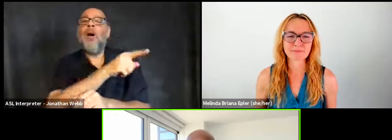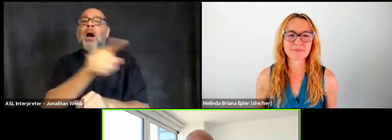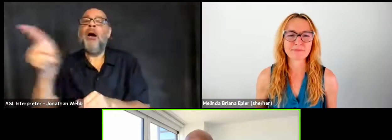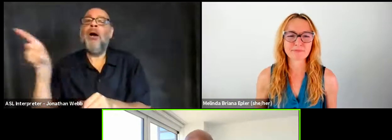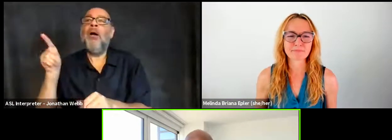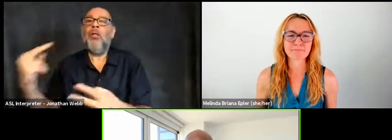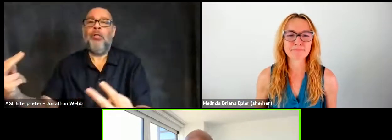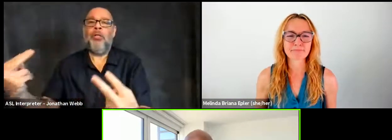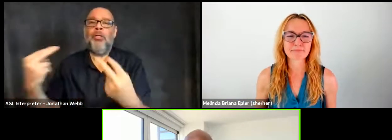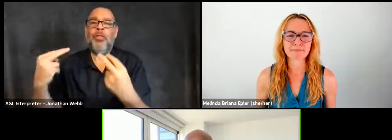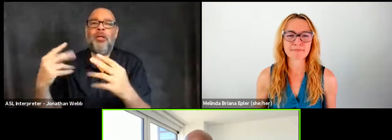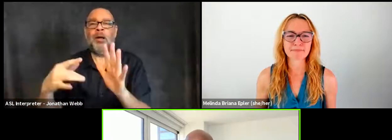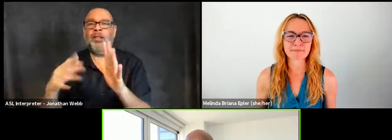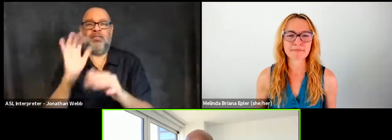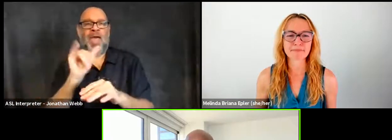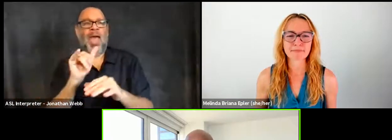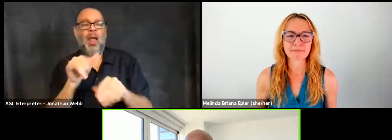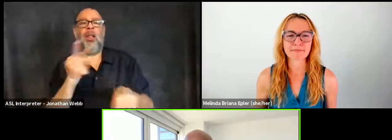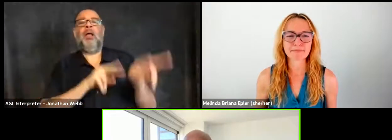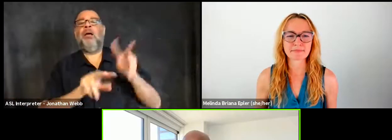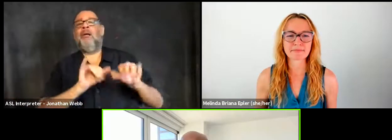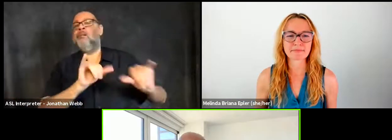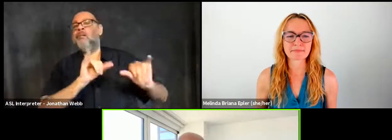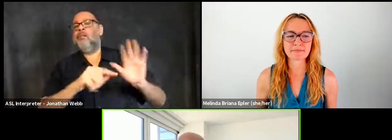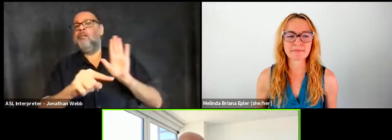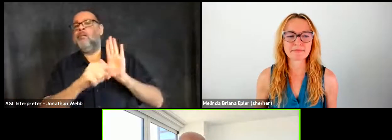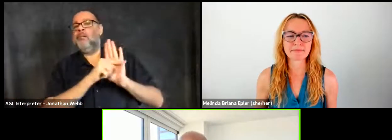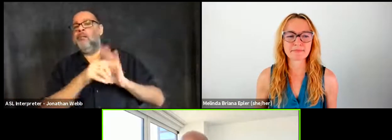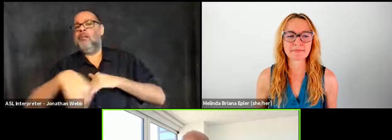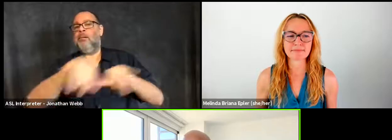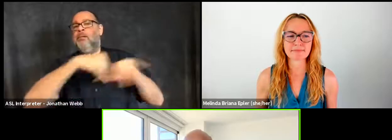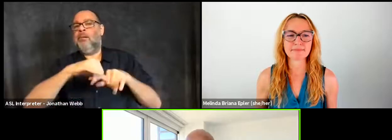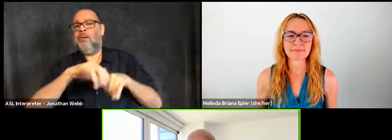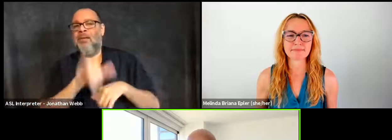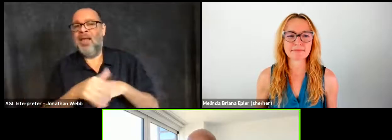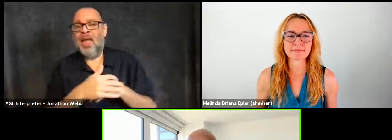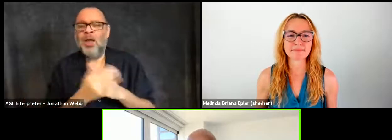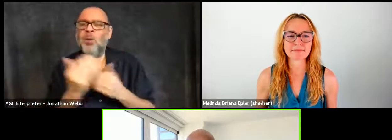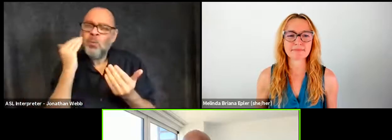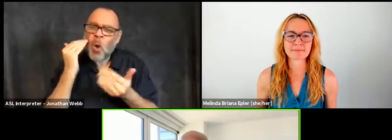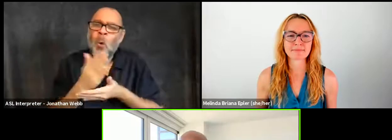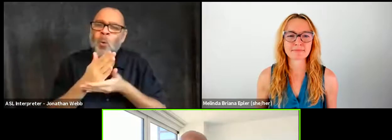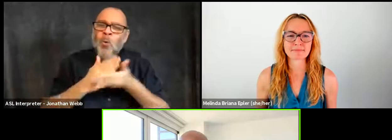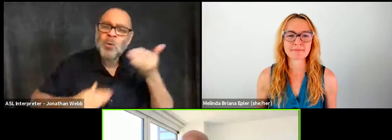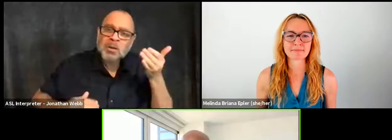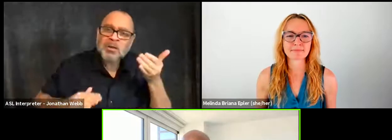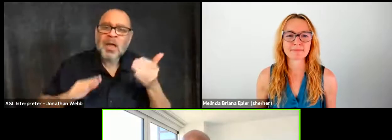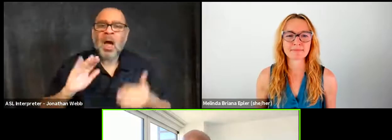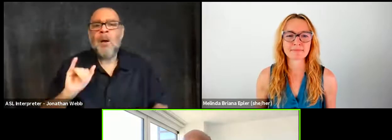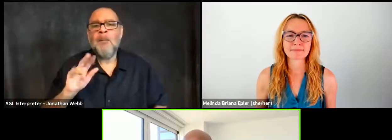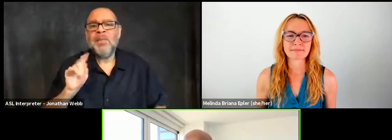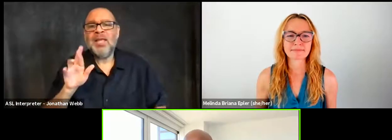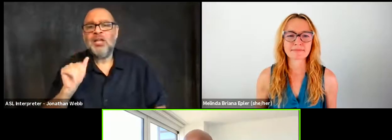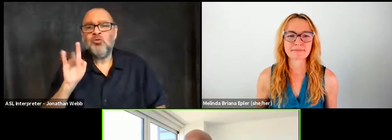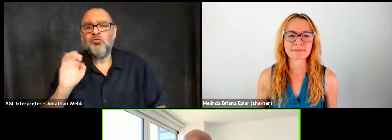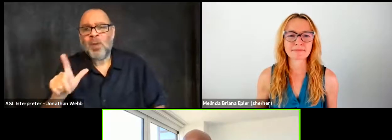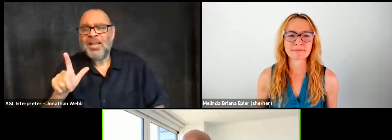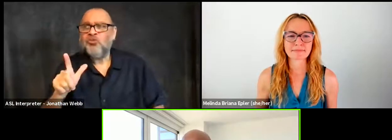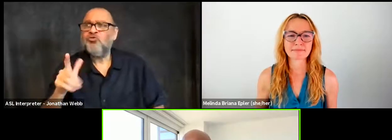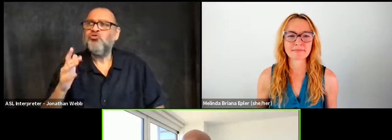ways, right? There's a lot of other interracial couples that it's okay, right? I'm not gonna say anything, but it's okay. But